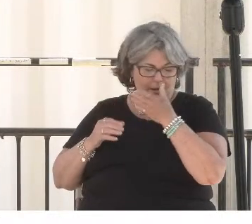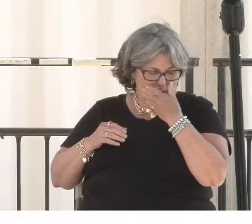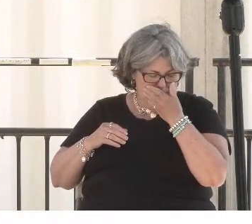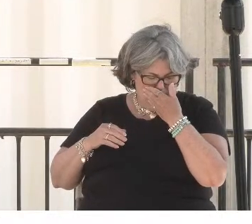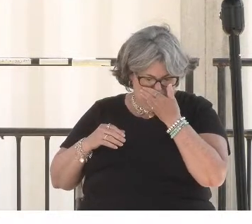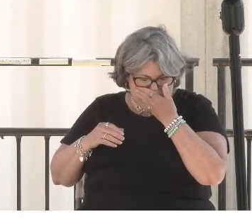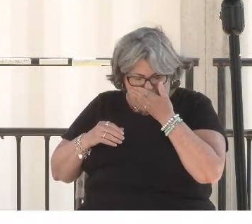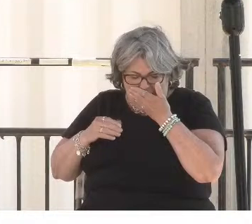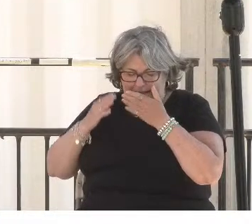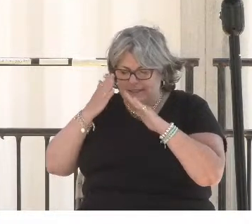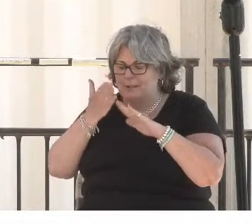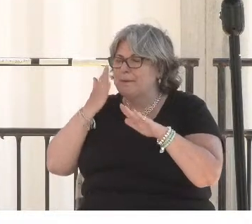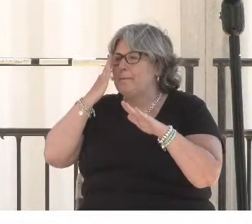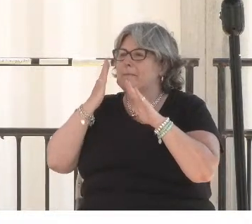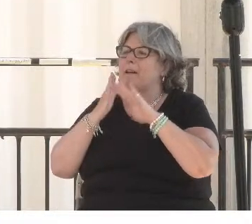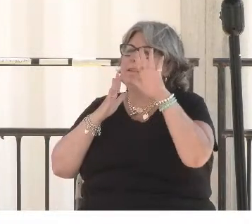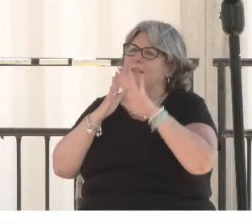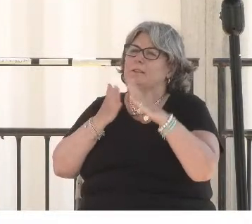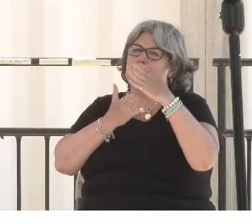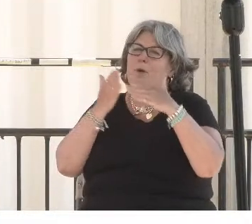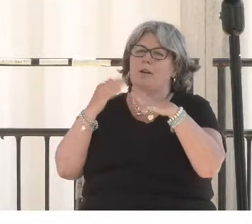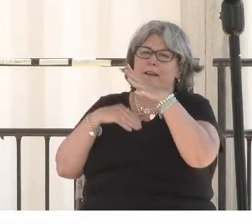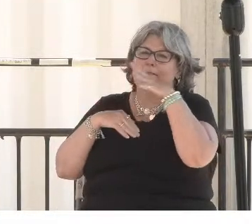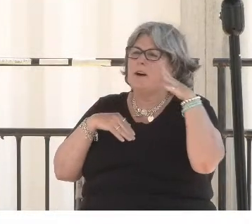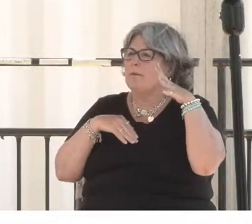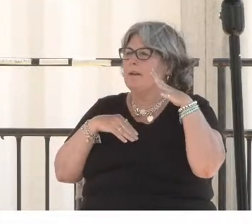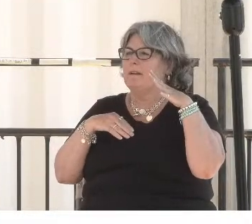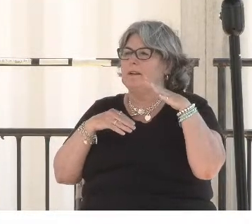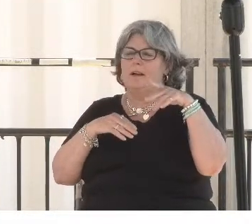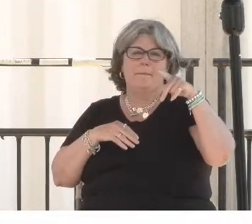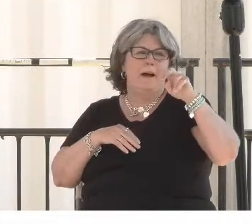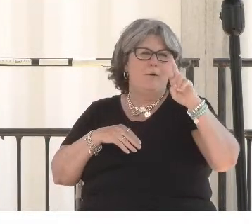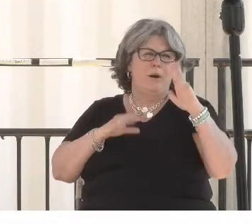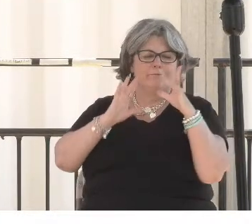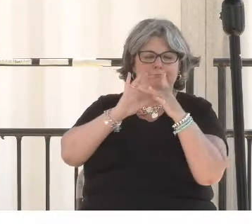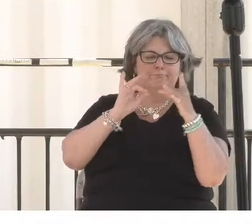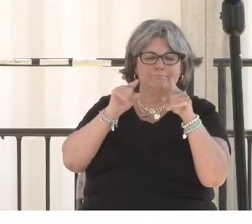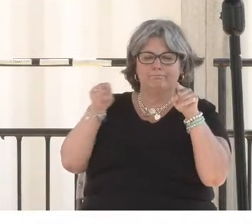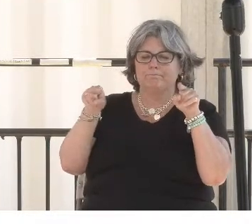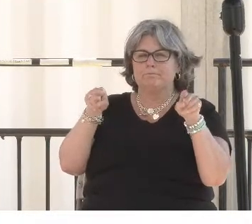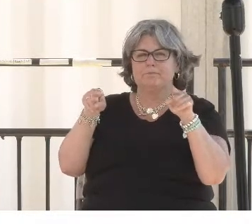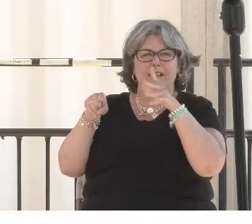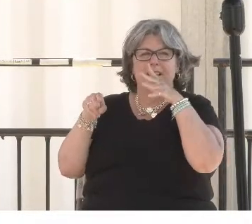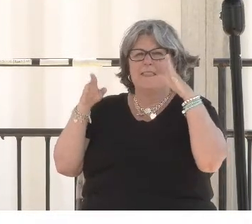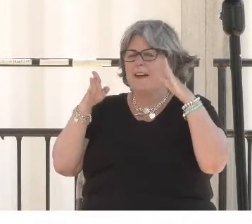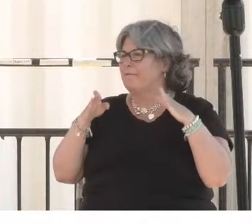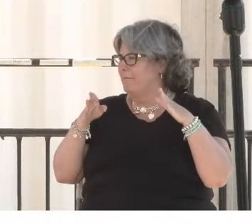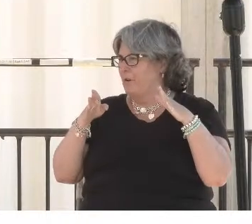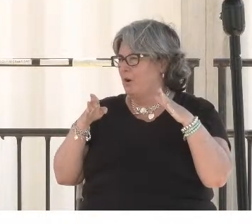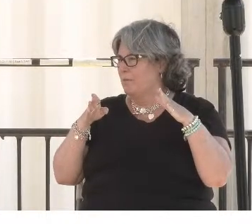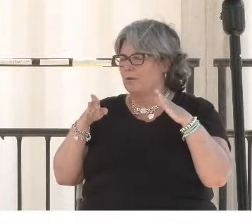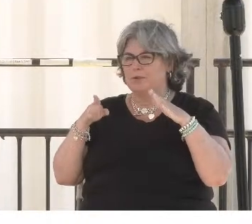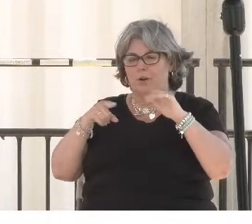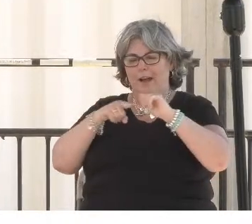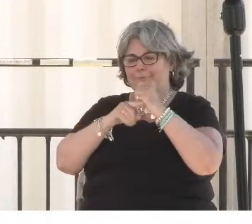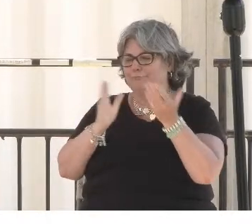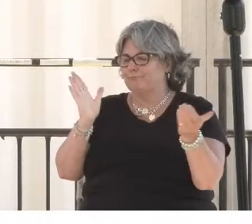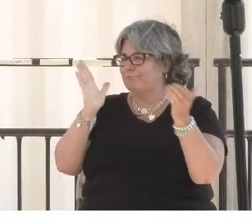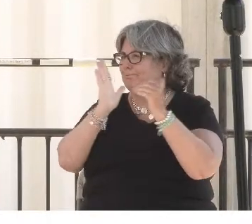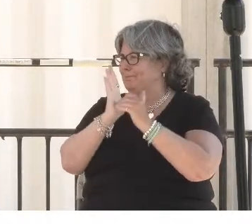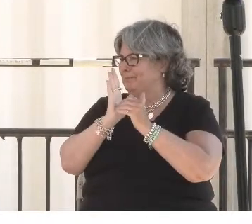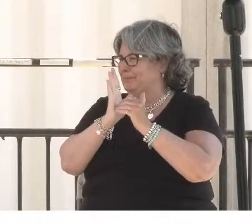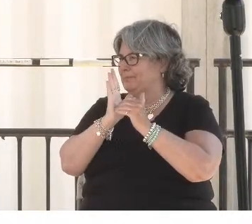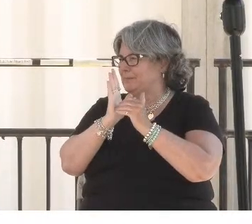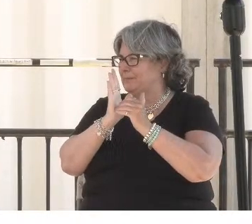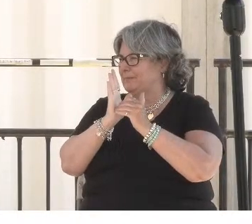this next phase of farming, and a little bit of what Peter talked about, that farmers don't have to retrain like